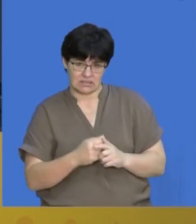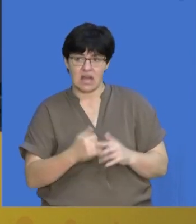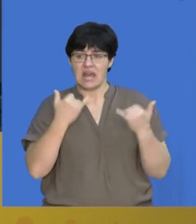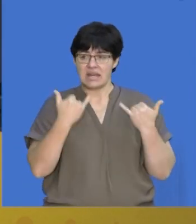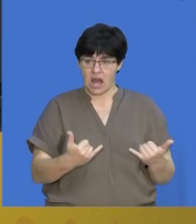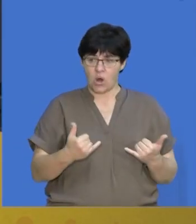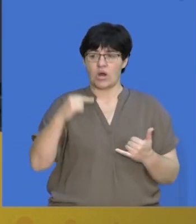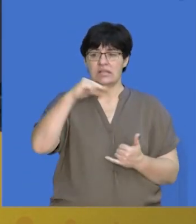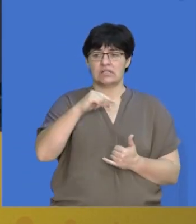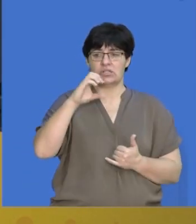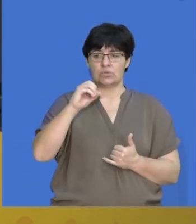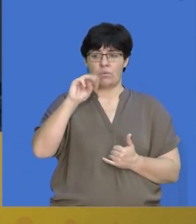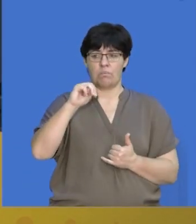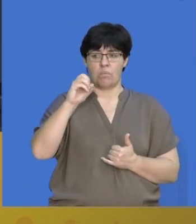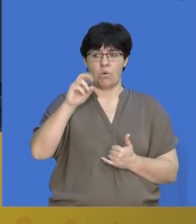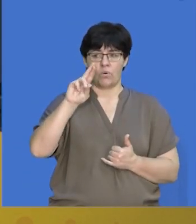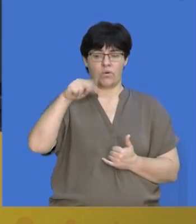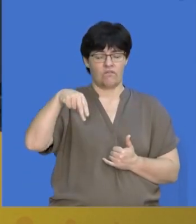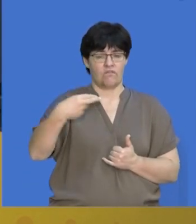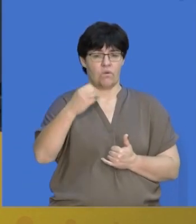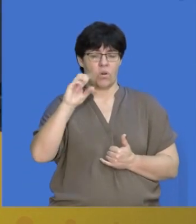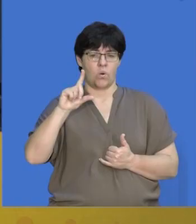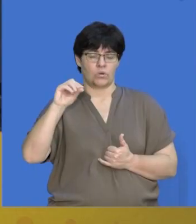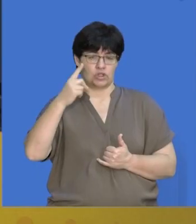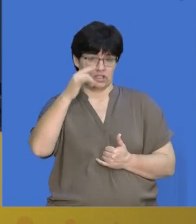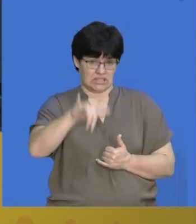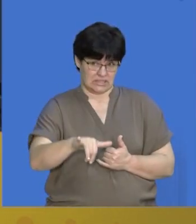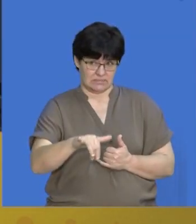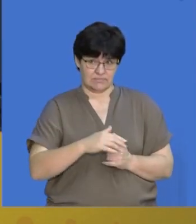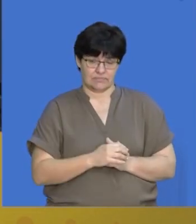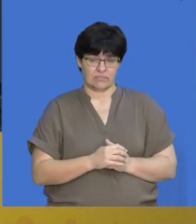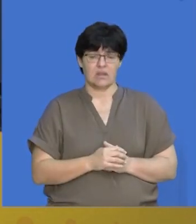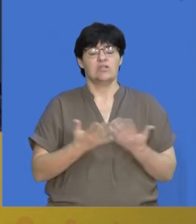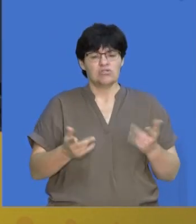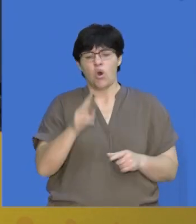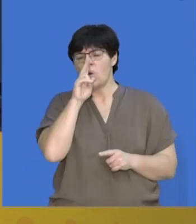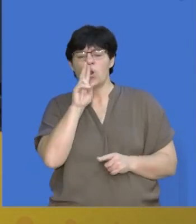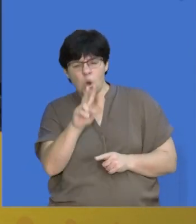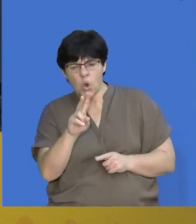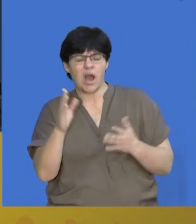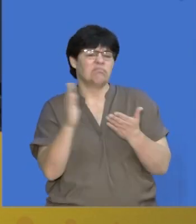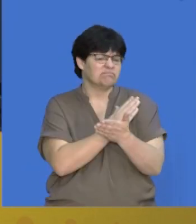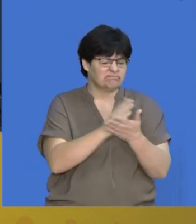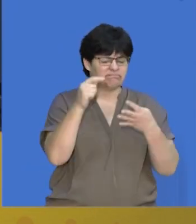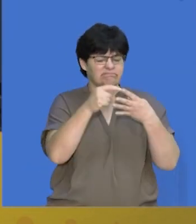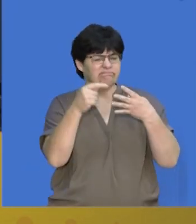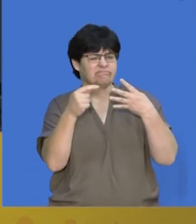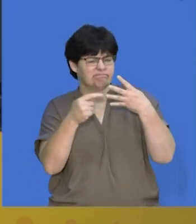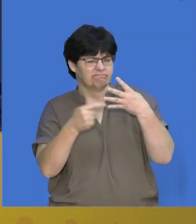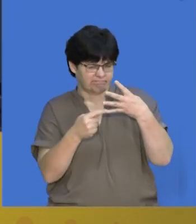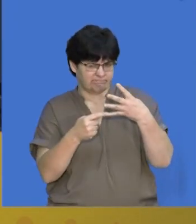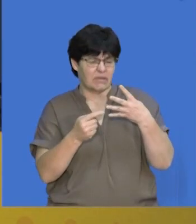of paragraph writing skills, the next area of content of focus. So let's look at some of the questions that were in